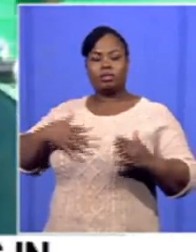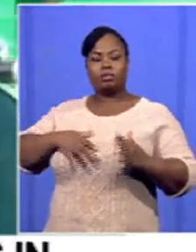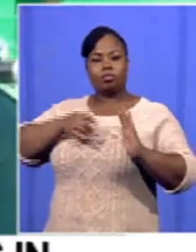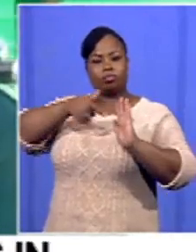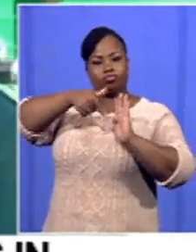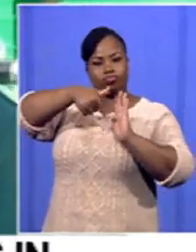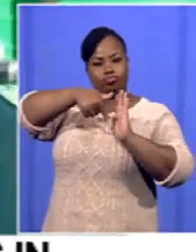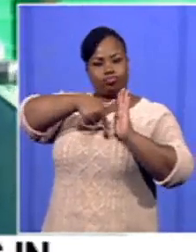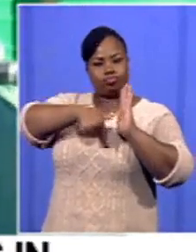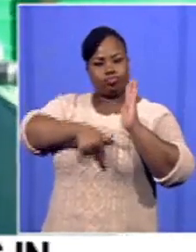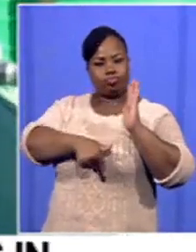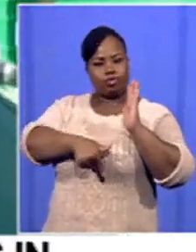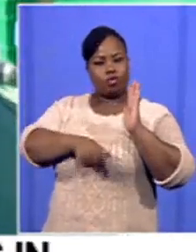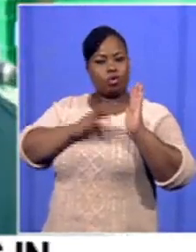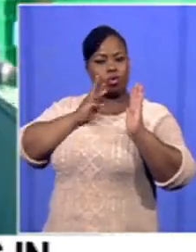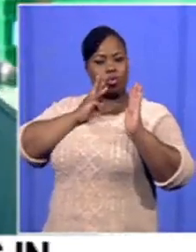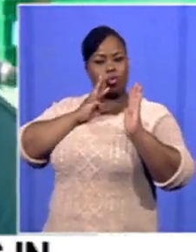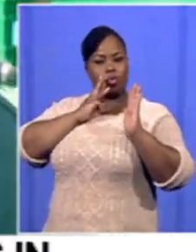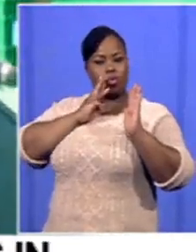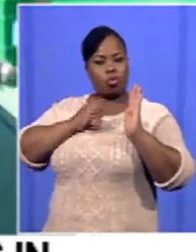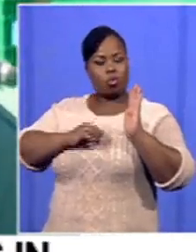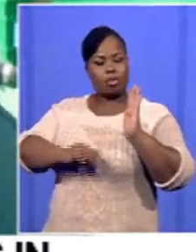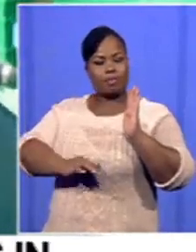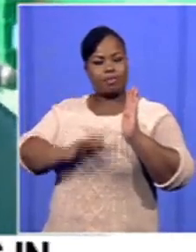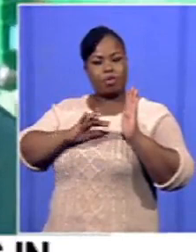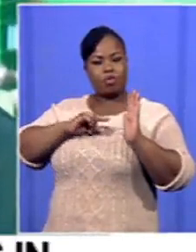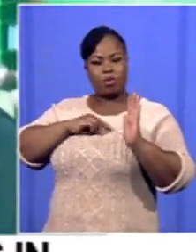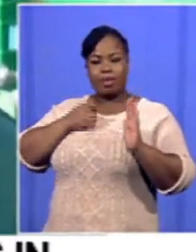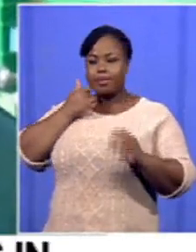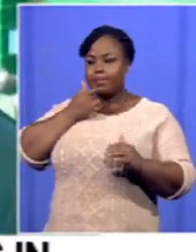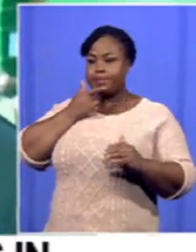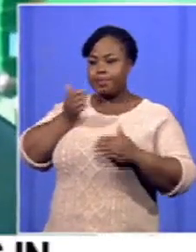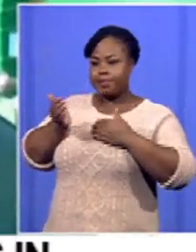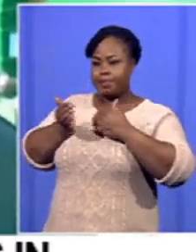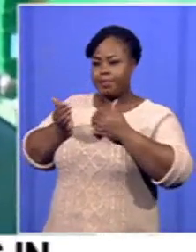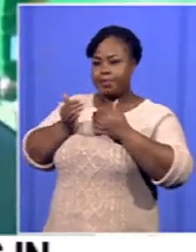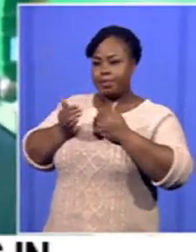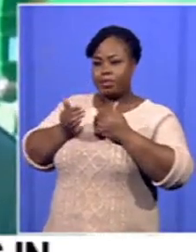challenges. Because like you see, we are closer to the sea here.